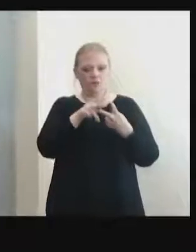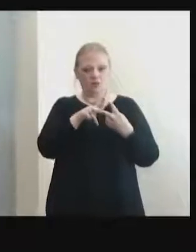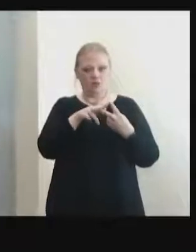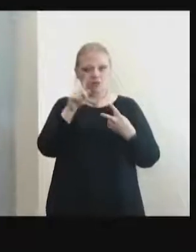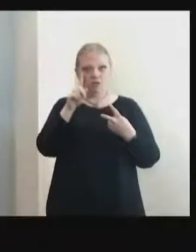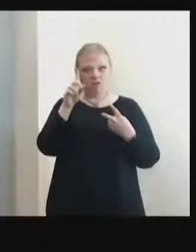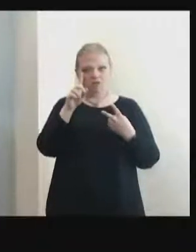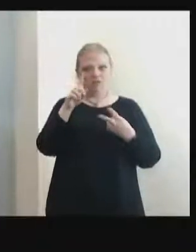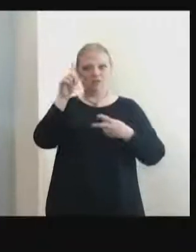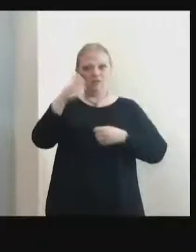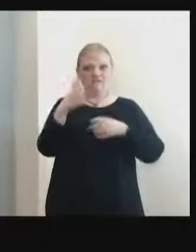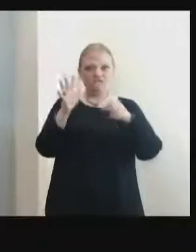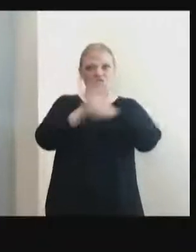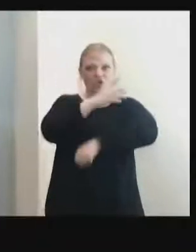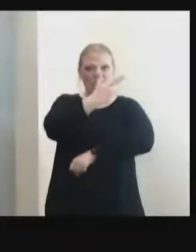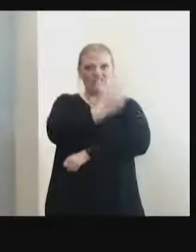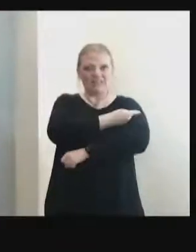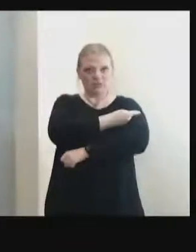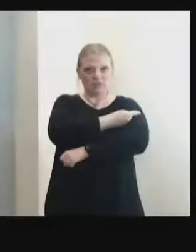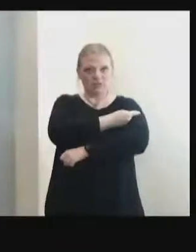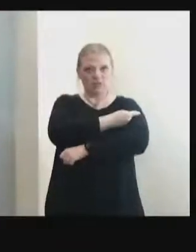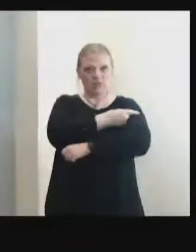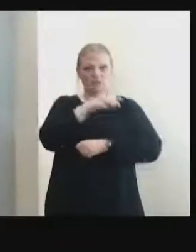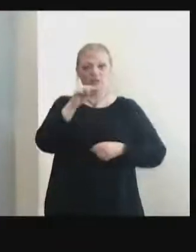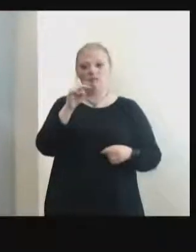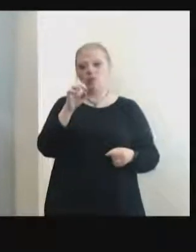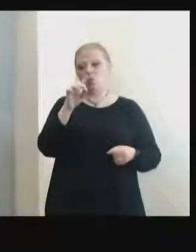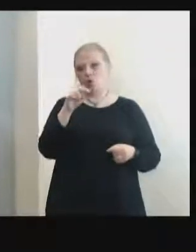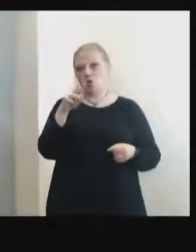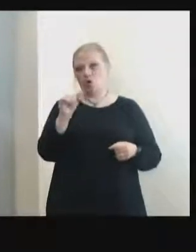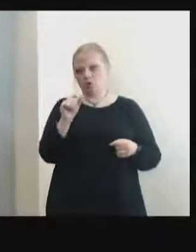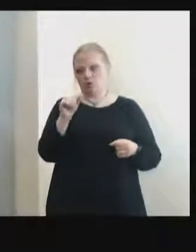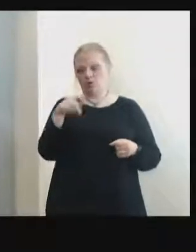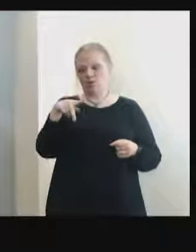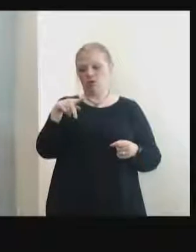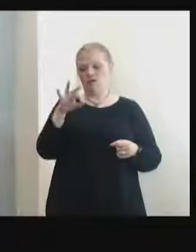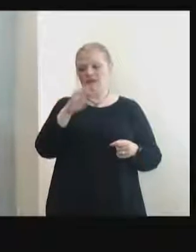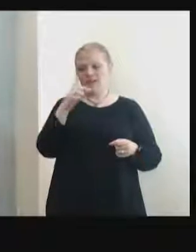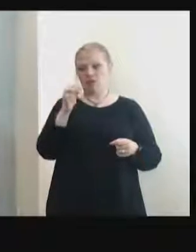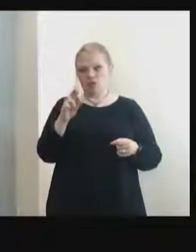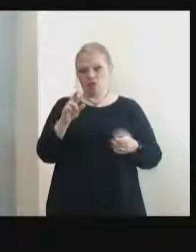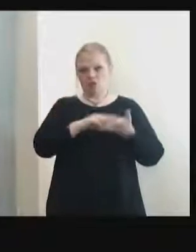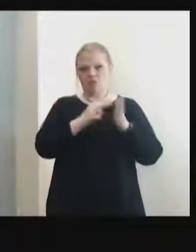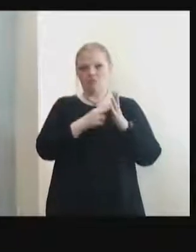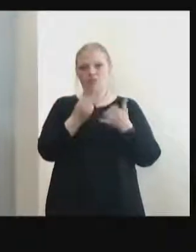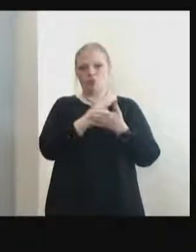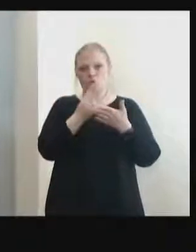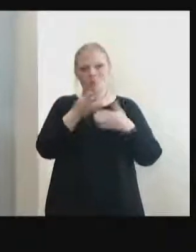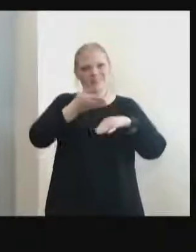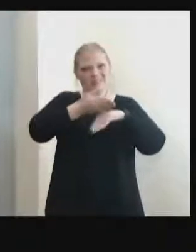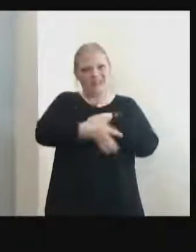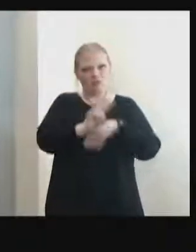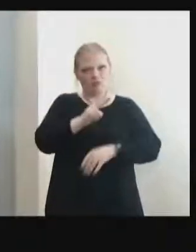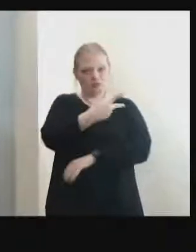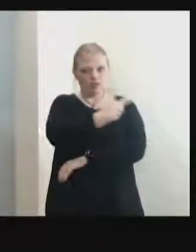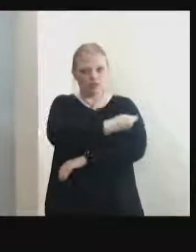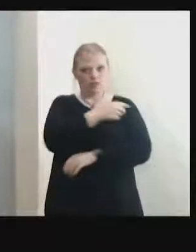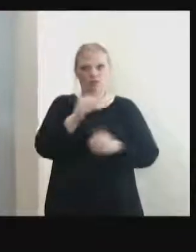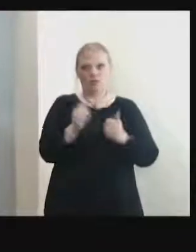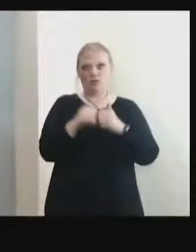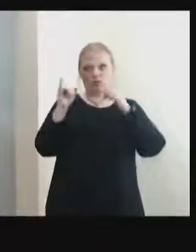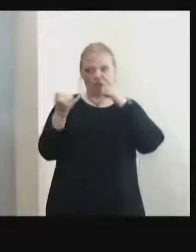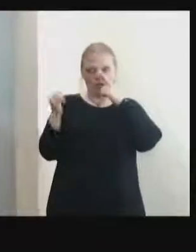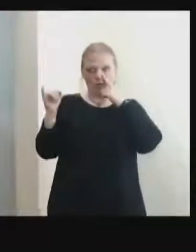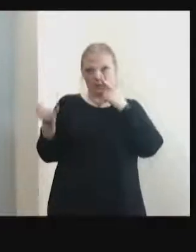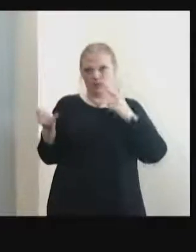be fully vaccinated. So with the Moderna and Pfizer, that is 2 weeks after the second dose, or with the Johnson &